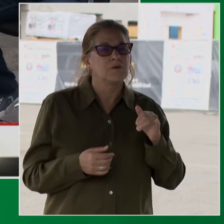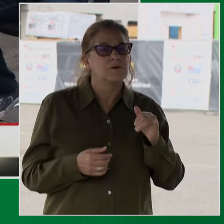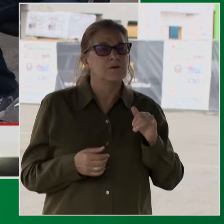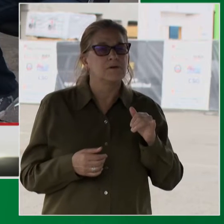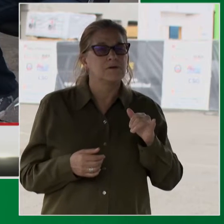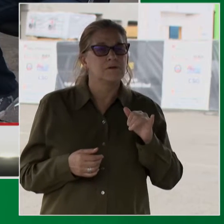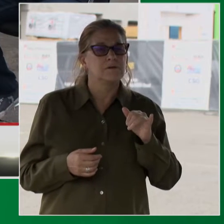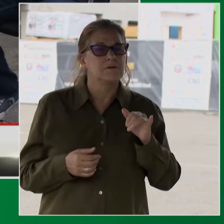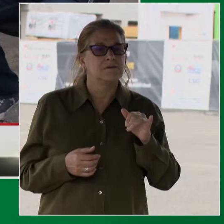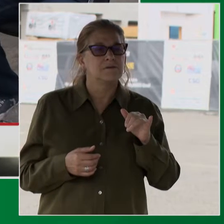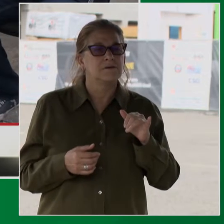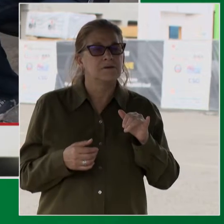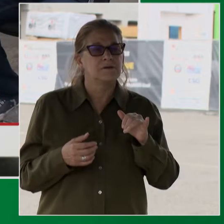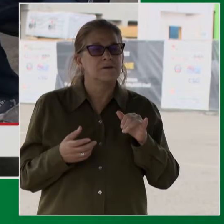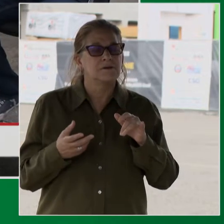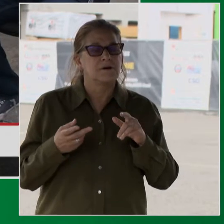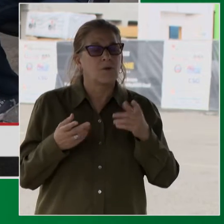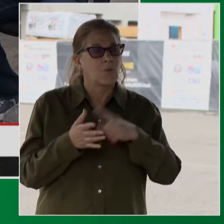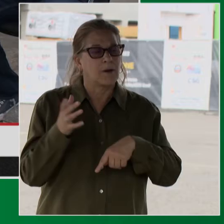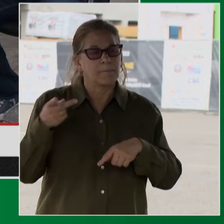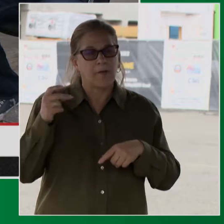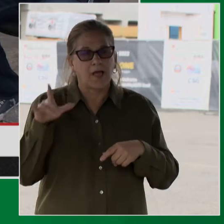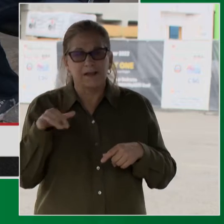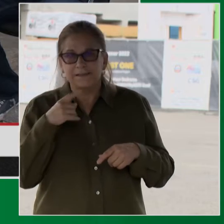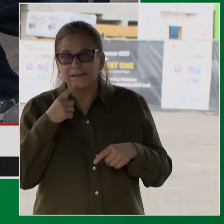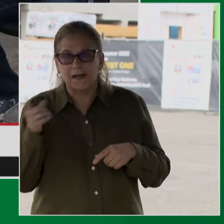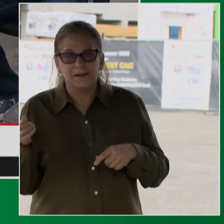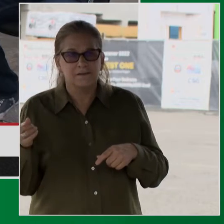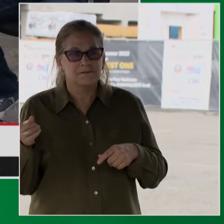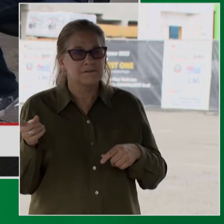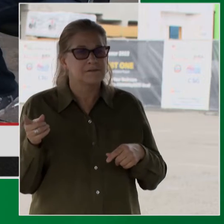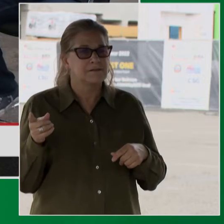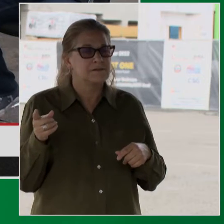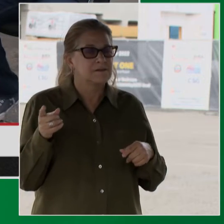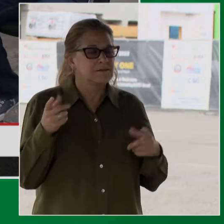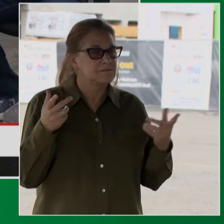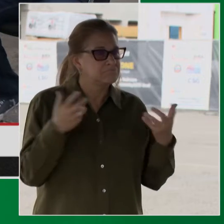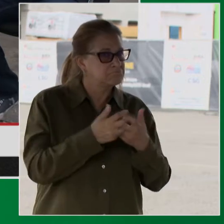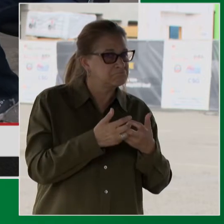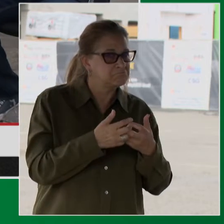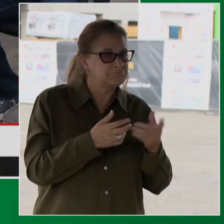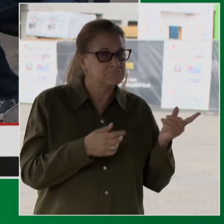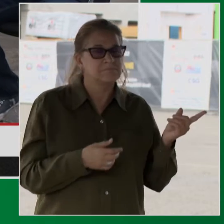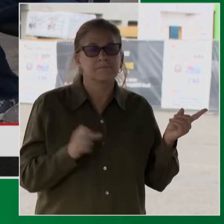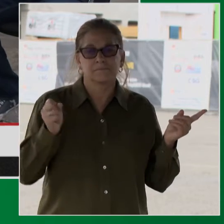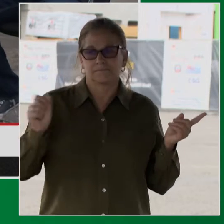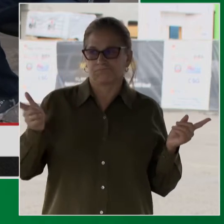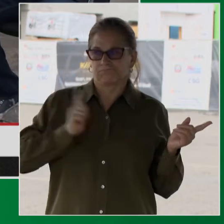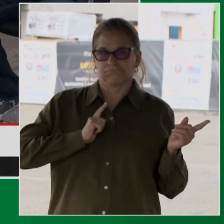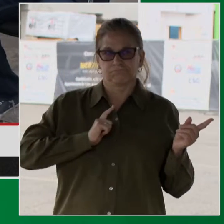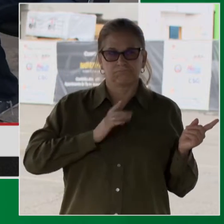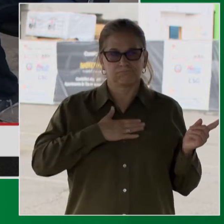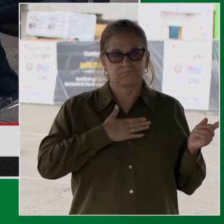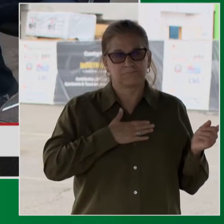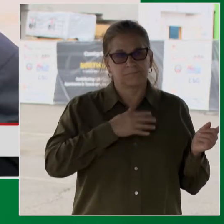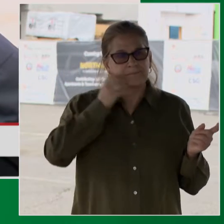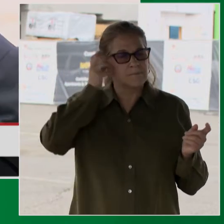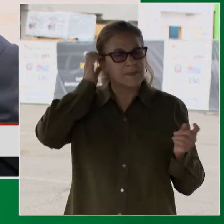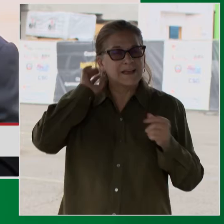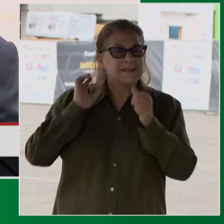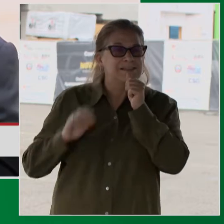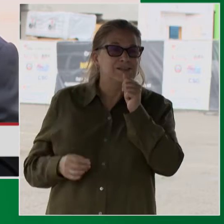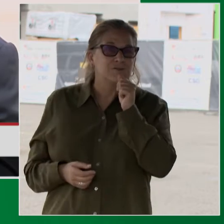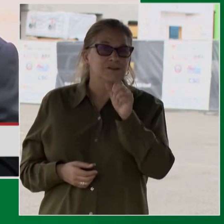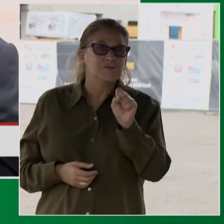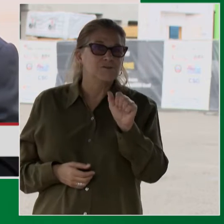what Polly just mentioned in order for us to get this housing achieved. Sure. So the secret sauce is I just do whatever Polly tells me. That's the way we